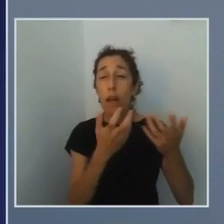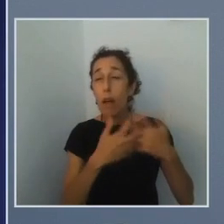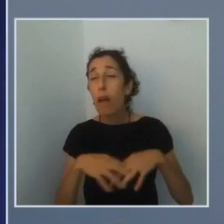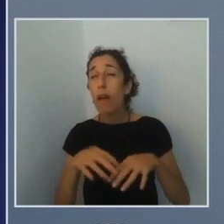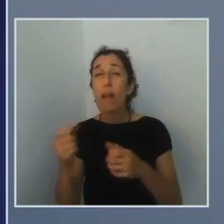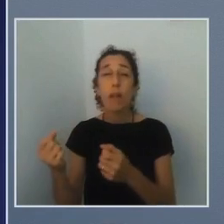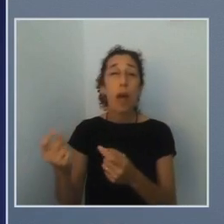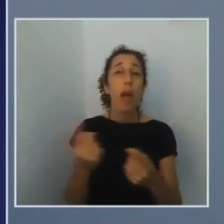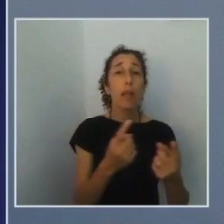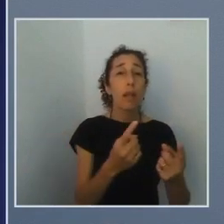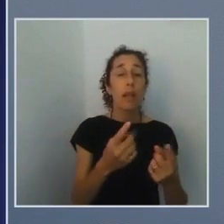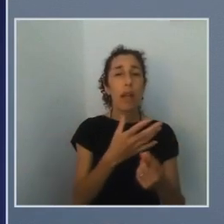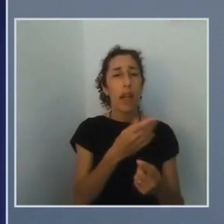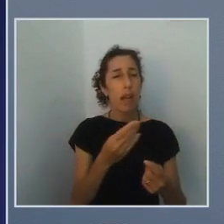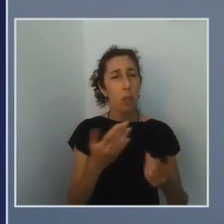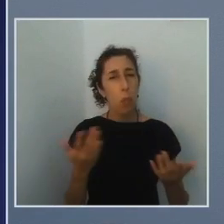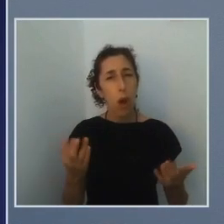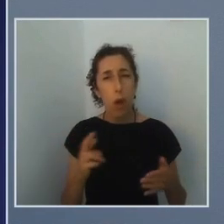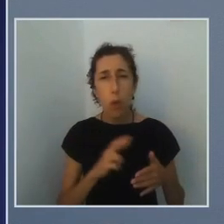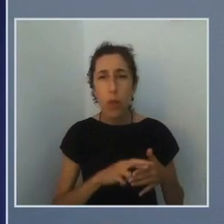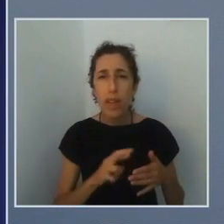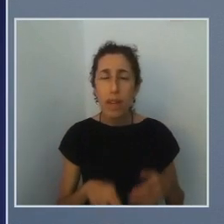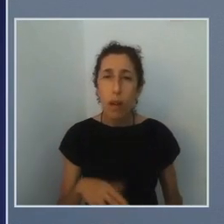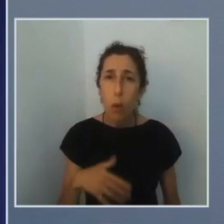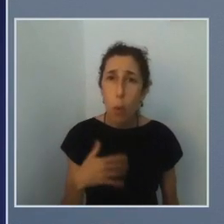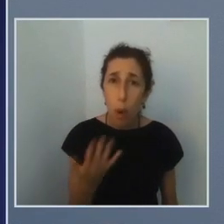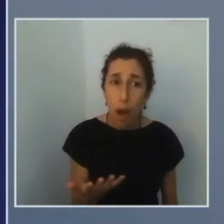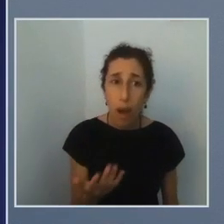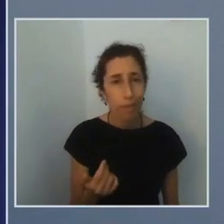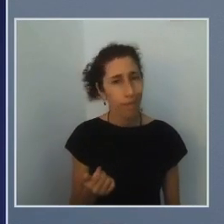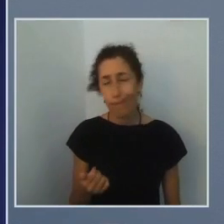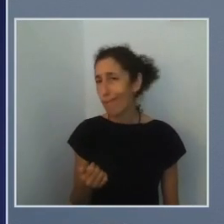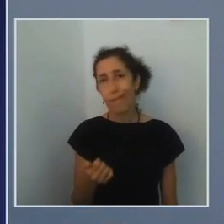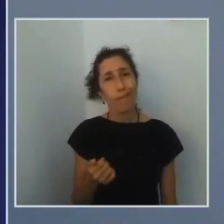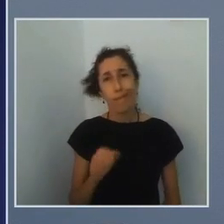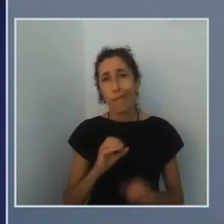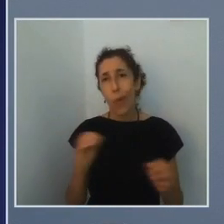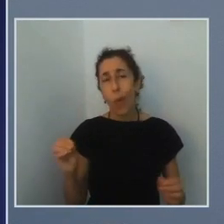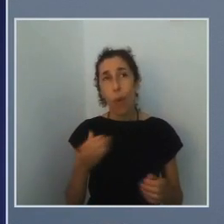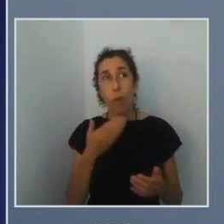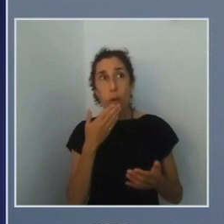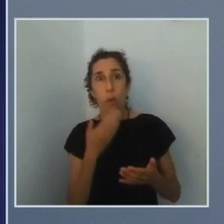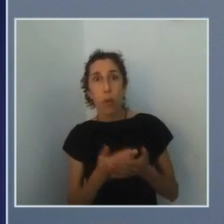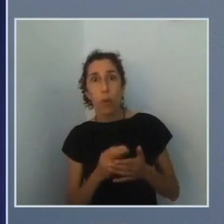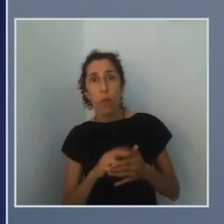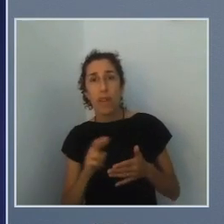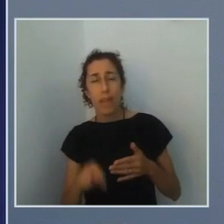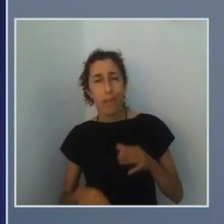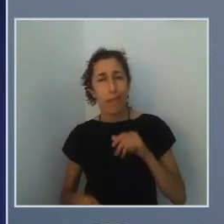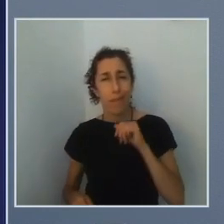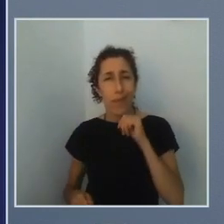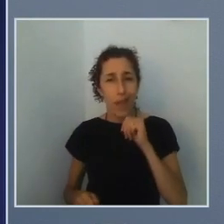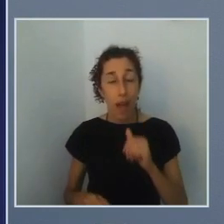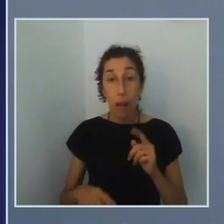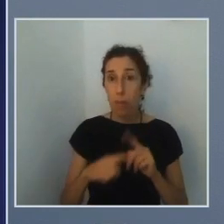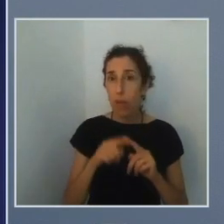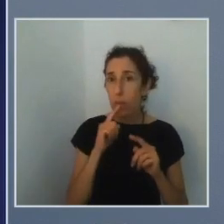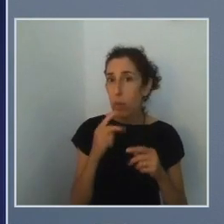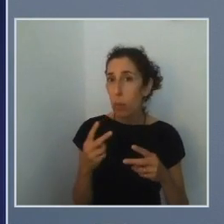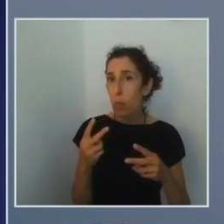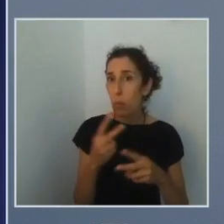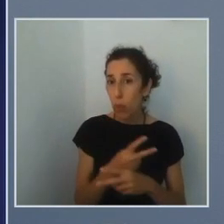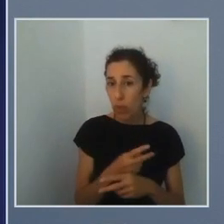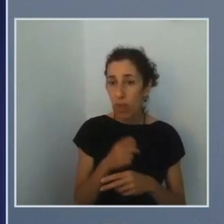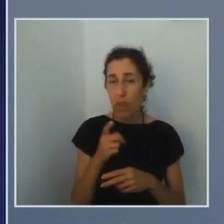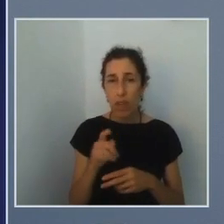for personal use, Mr. LaPierre created an illegal pass-through arrangement to conceal the very nature